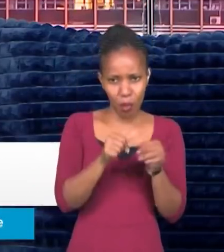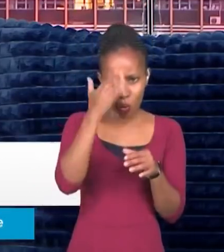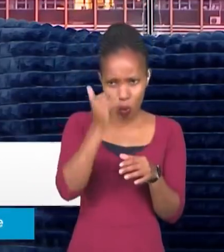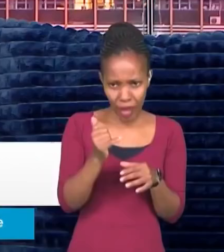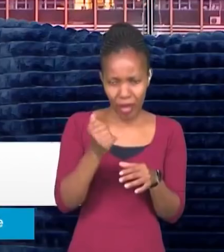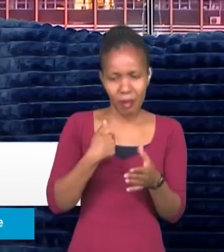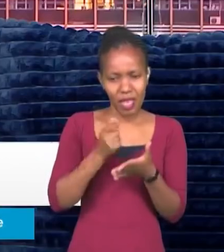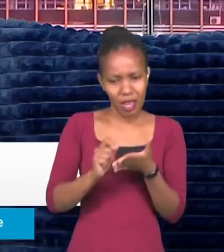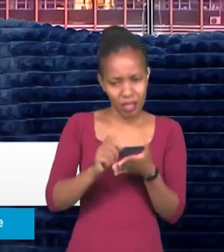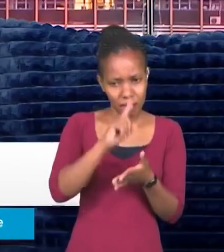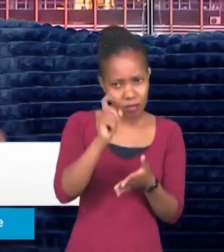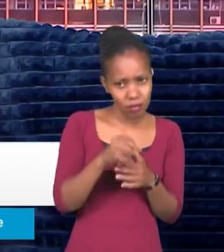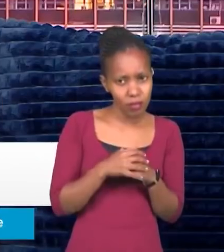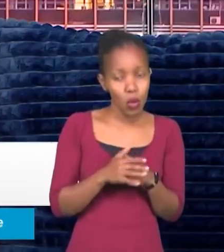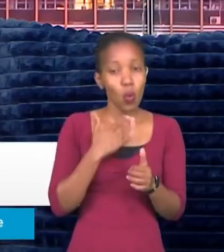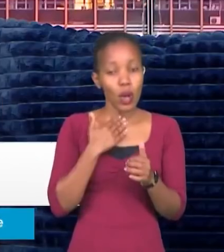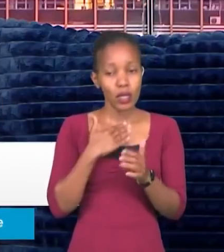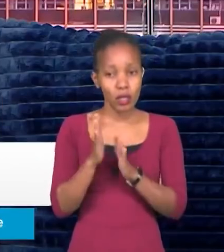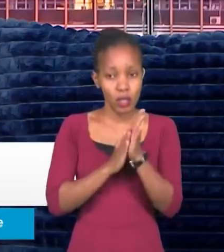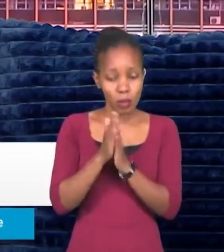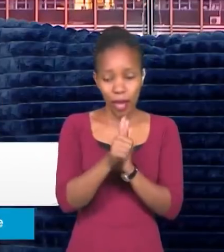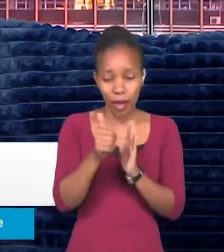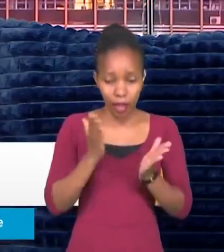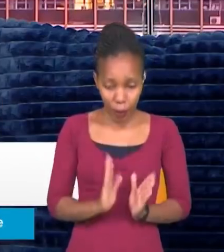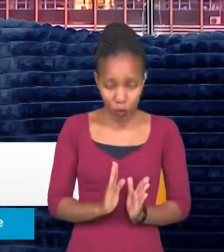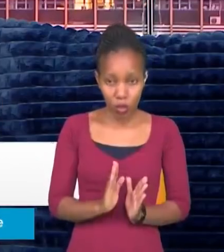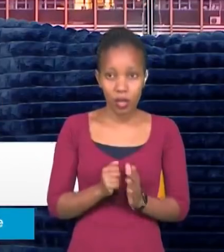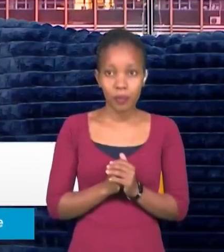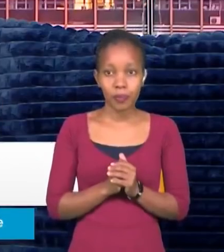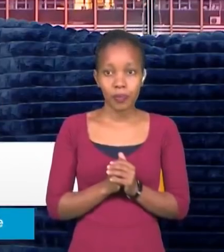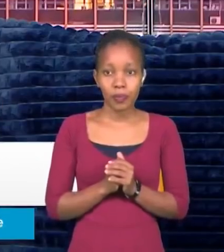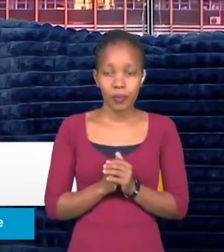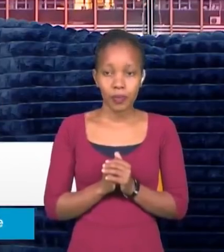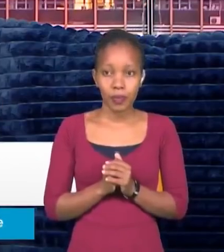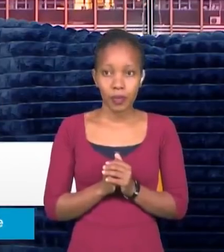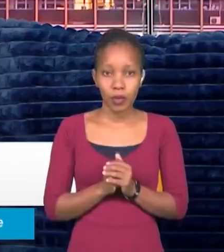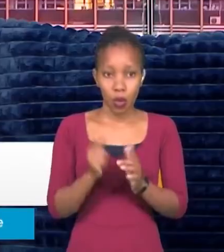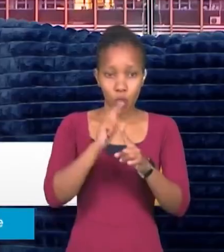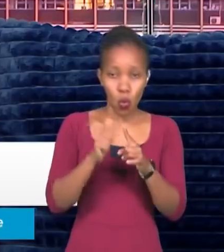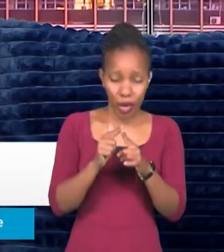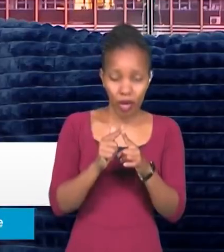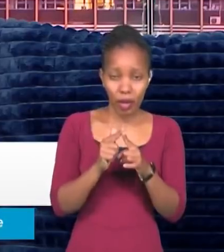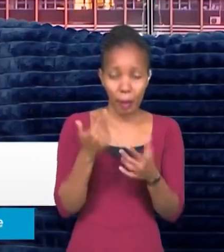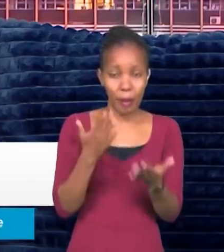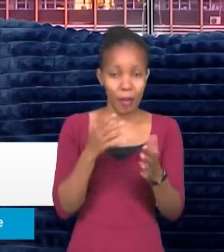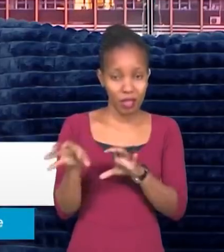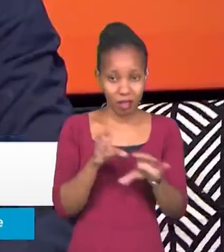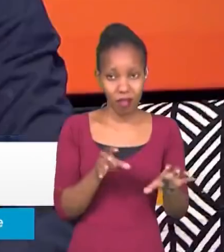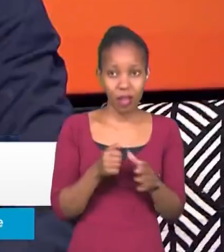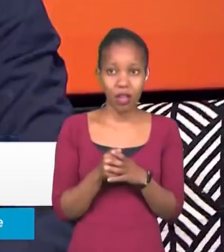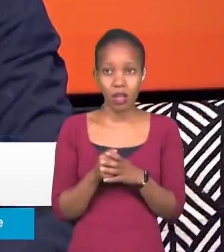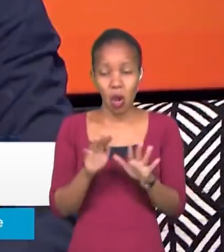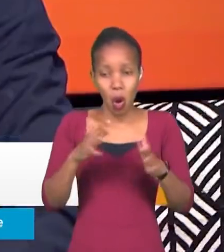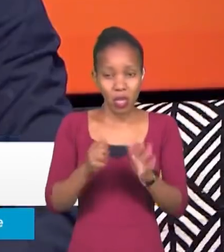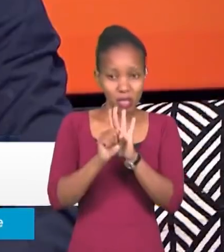I'm putting this down? Yeah. You want to inspire someone else. Mm-hmm. So most people, when they go through that rejection, I mean, they go through